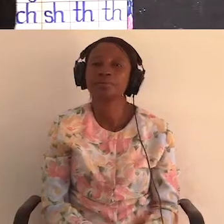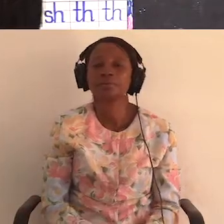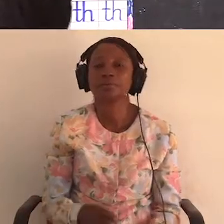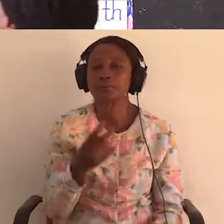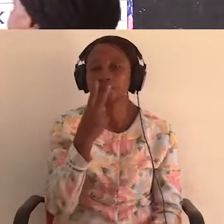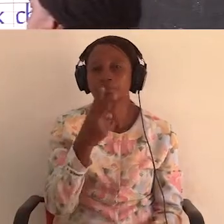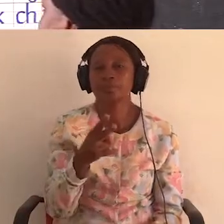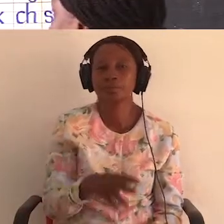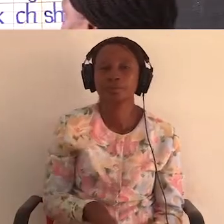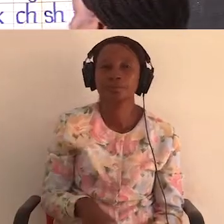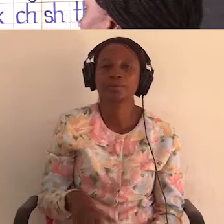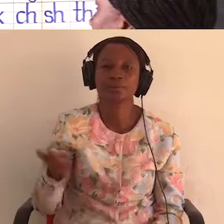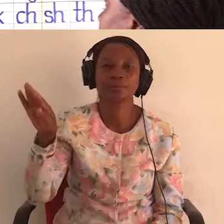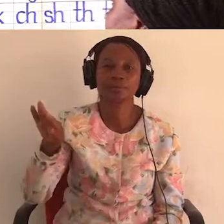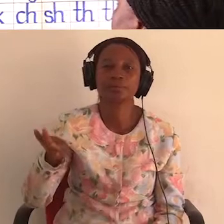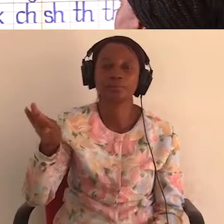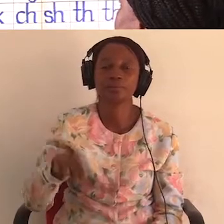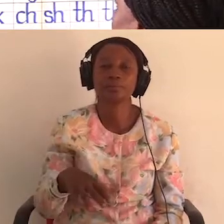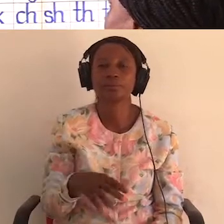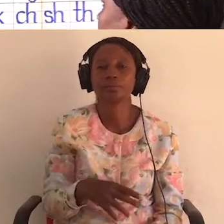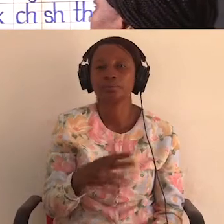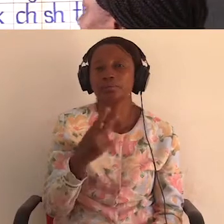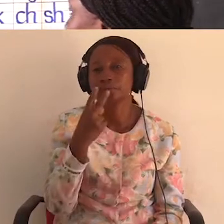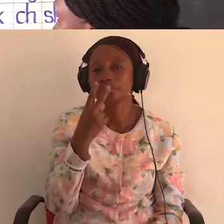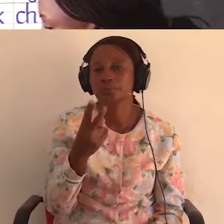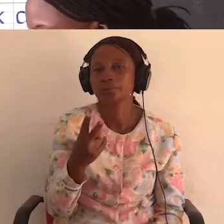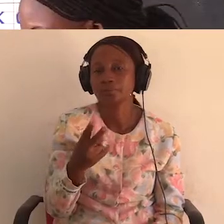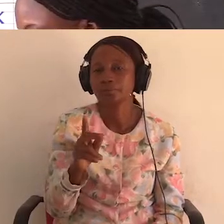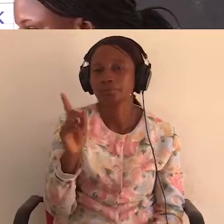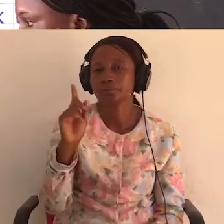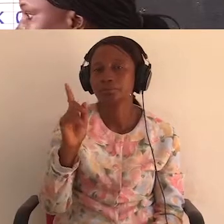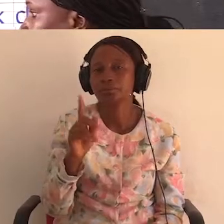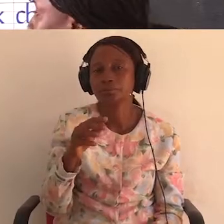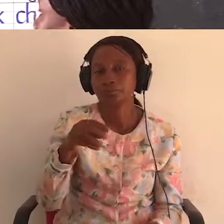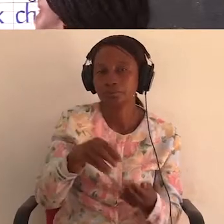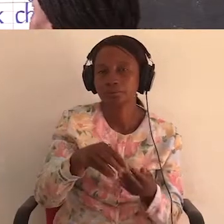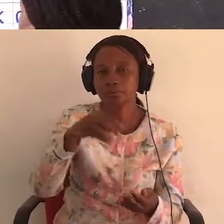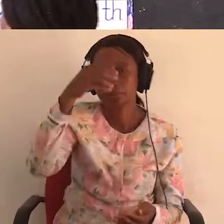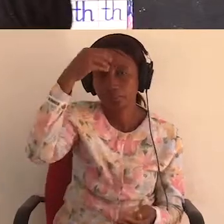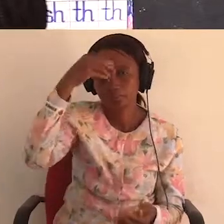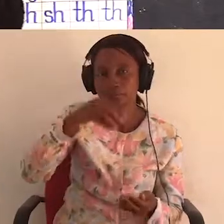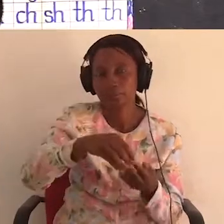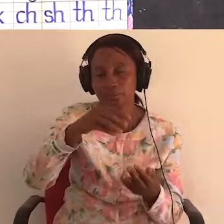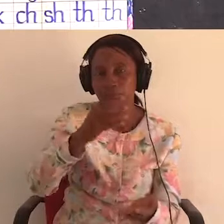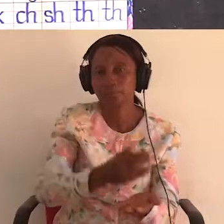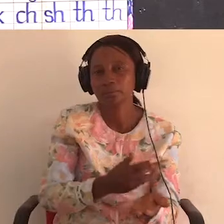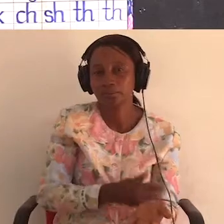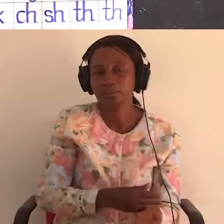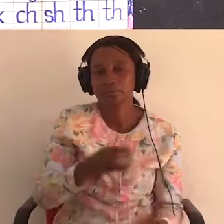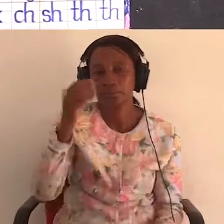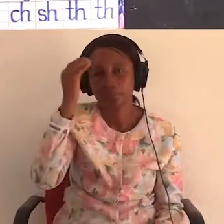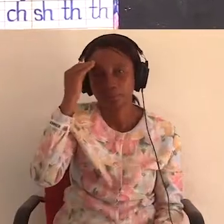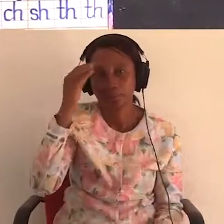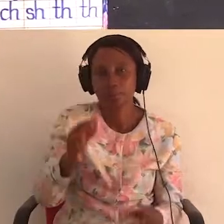let's look at the board and see the sounds that we've learned before. Remember, these sounds were